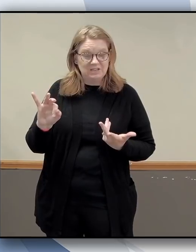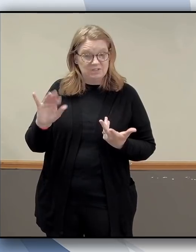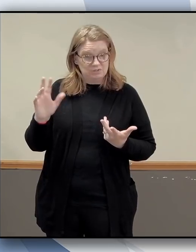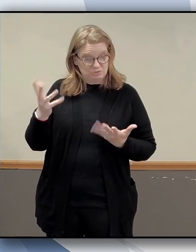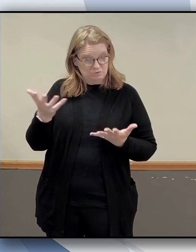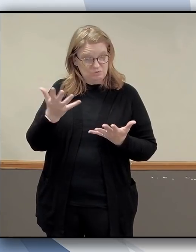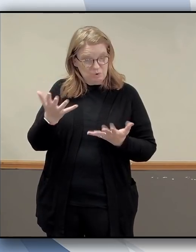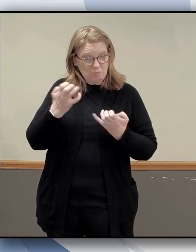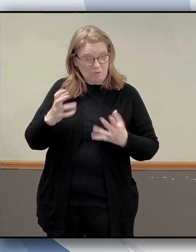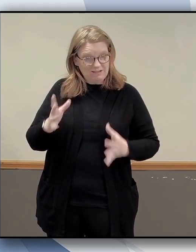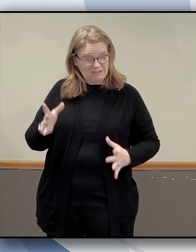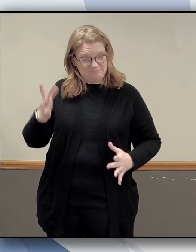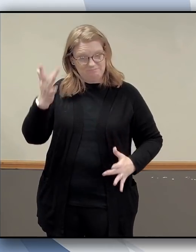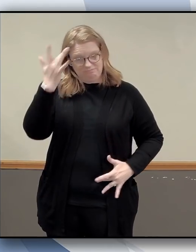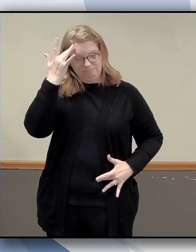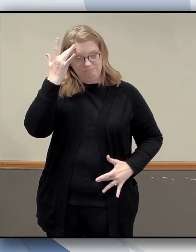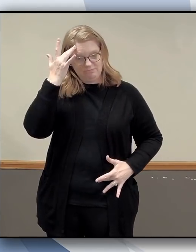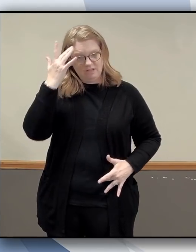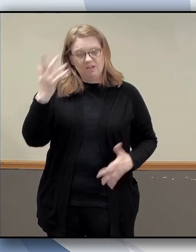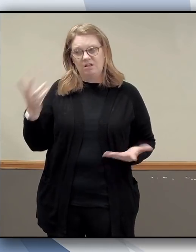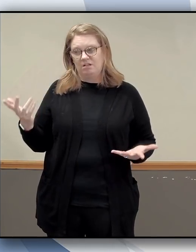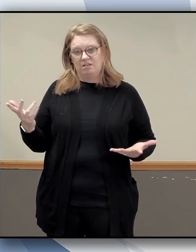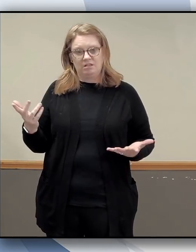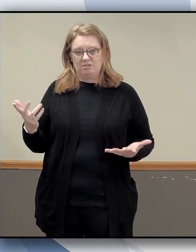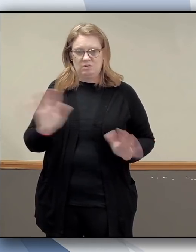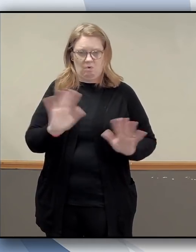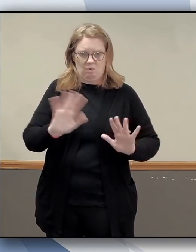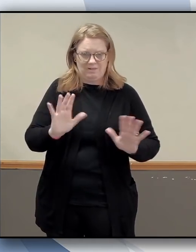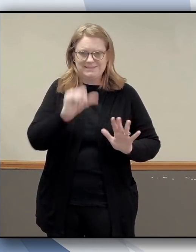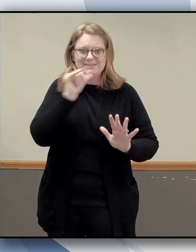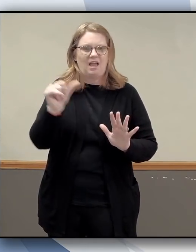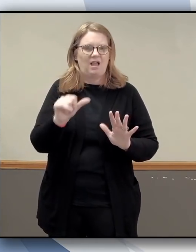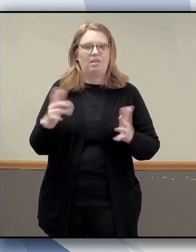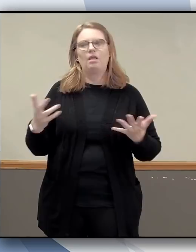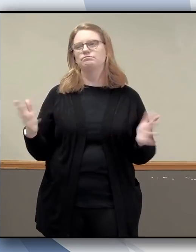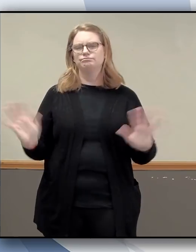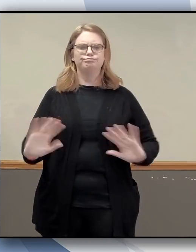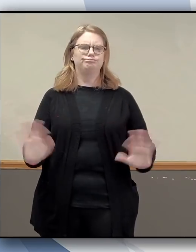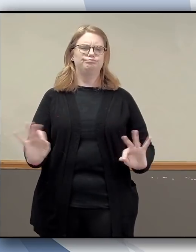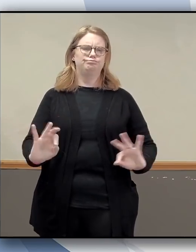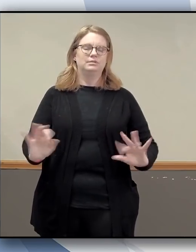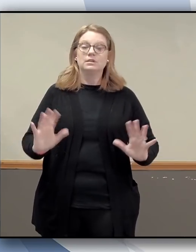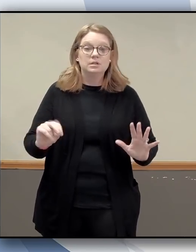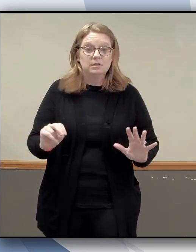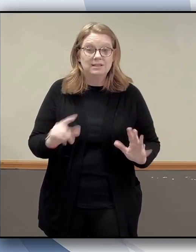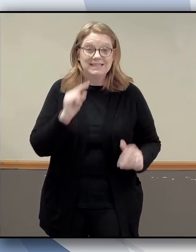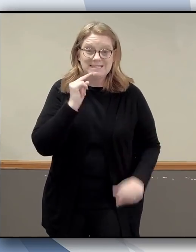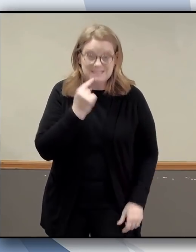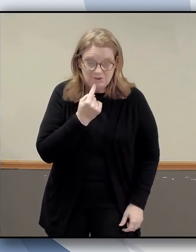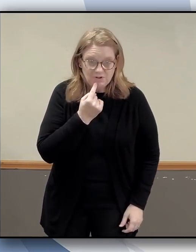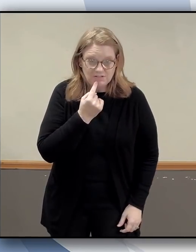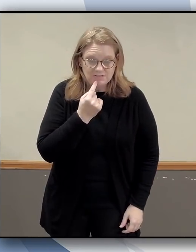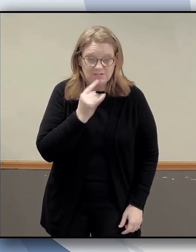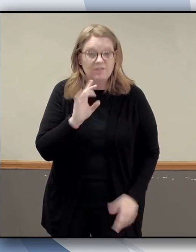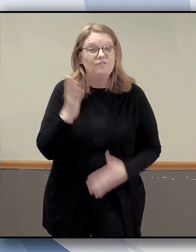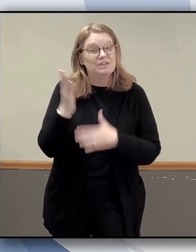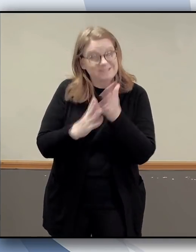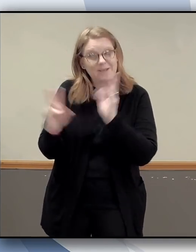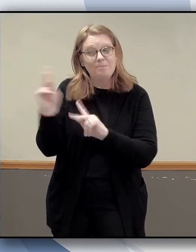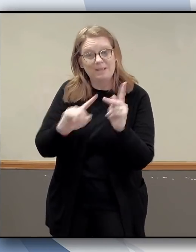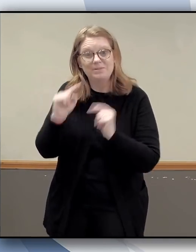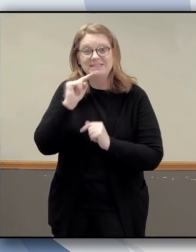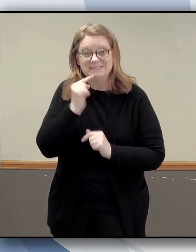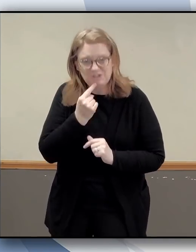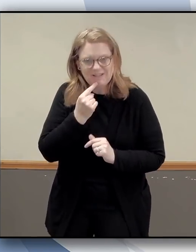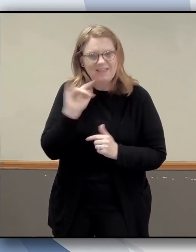live through. It's not something you want to brush off. This is a serious illness for some people, but not for all. But that's part of the